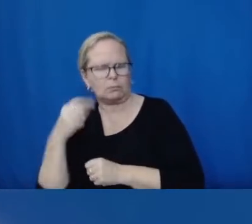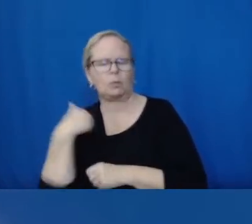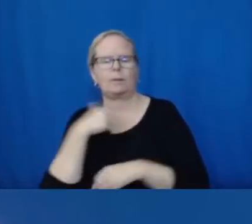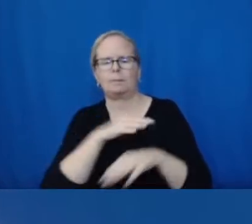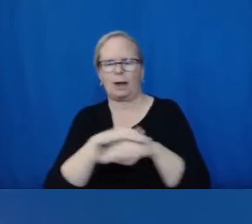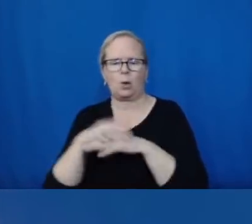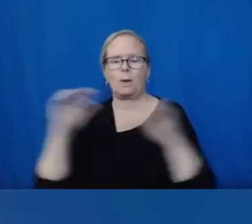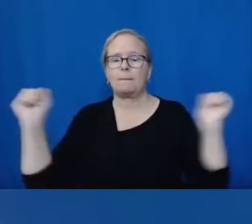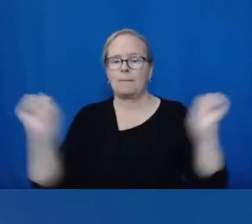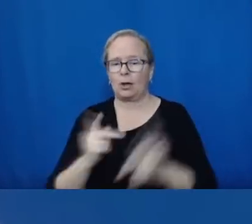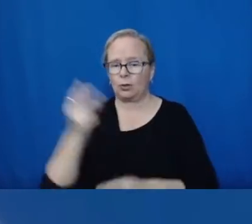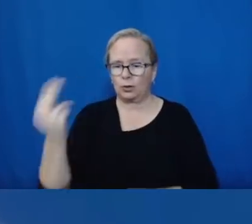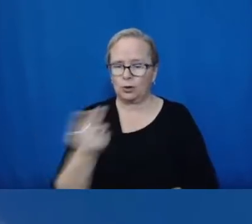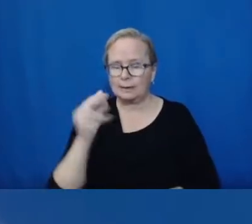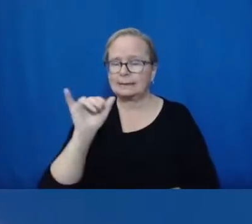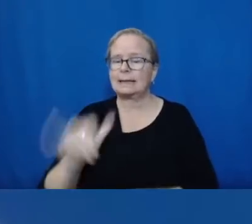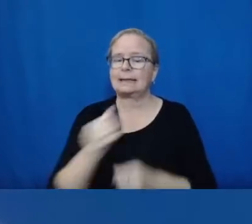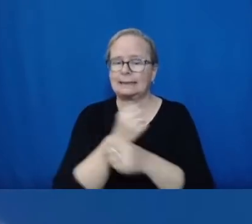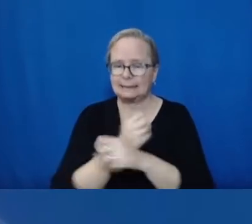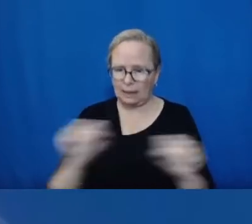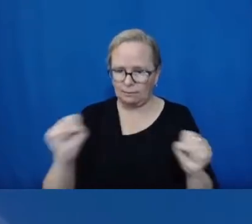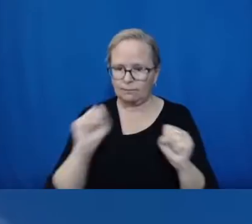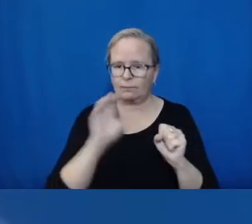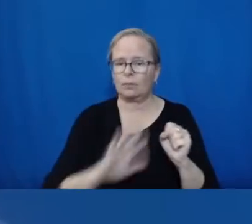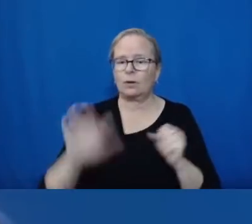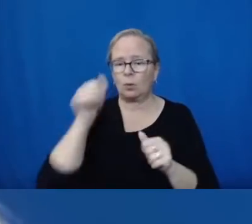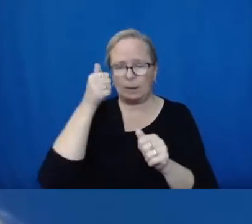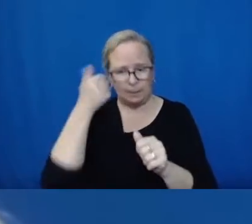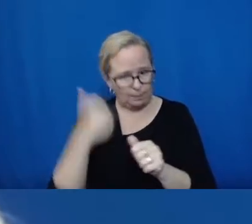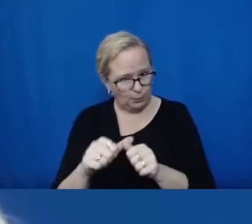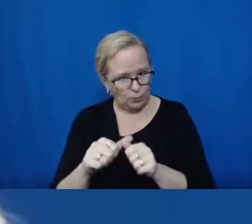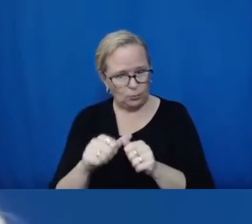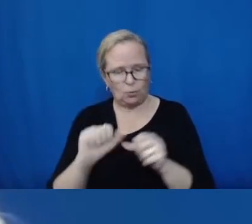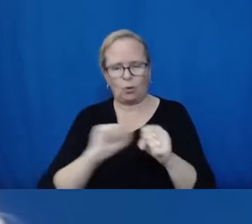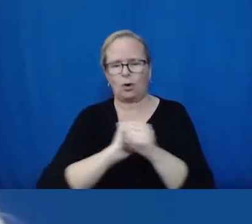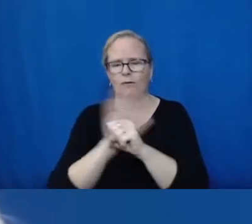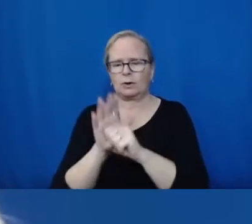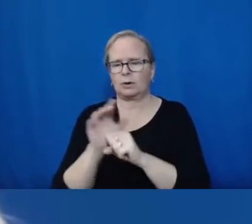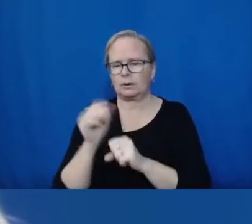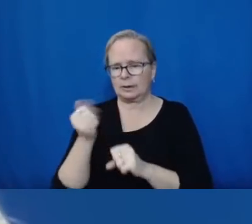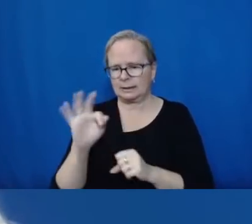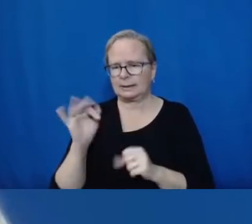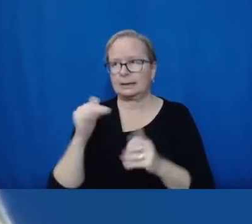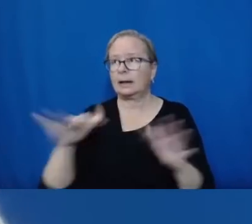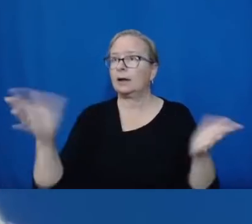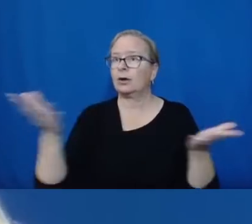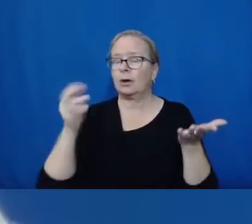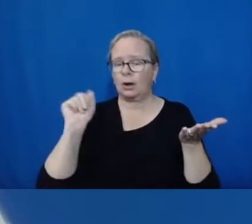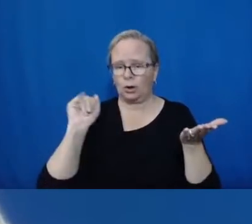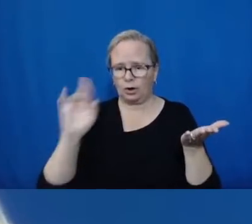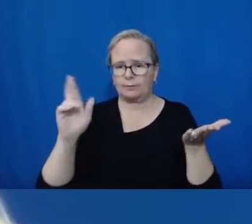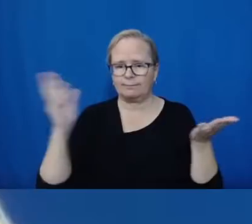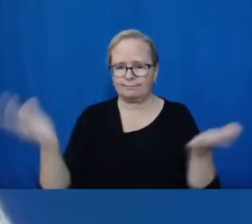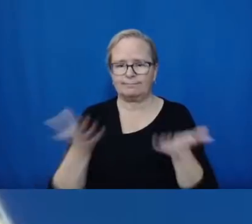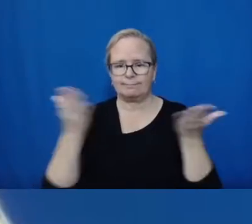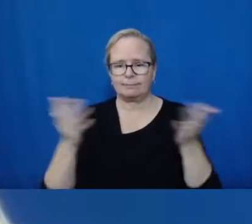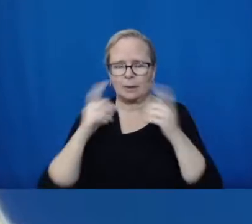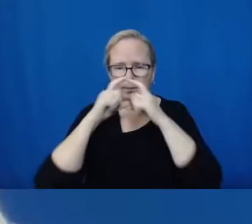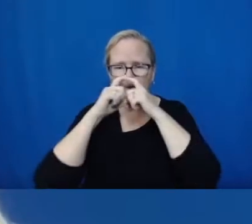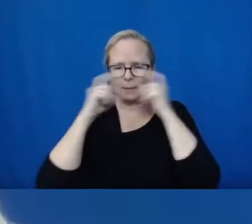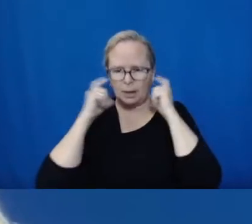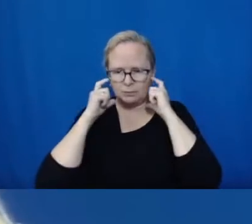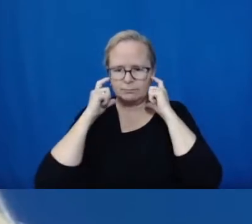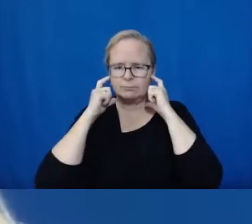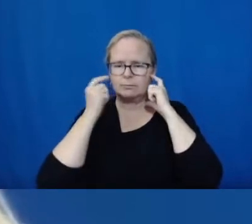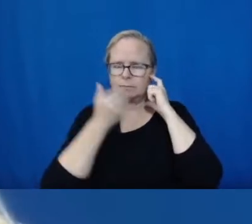Stay safe, Alberta. As always, remember COVID-19 is airborne. Wear the best mask you have access